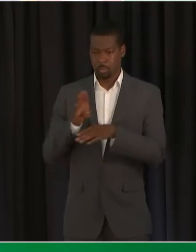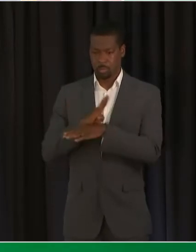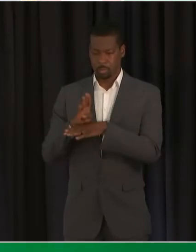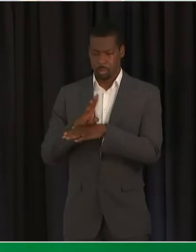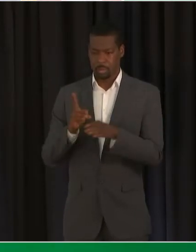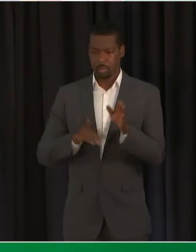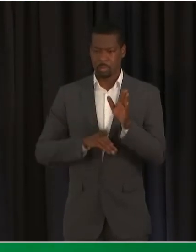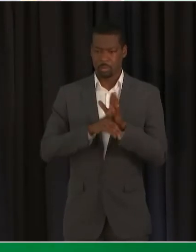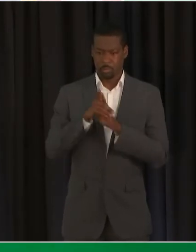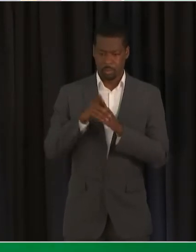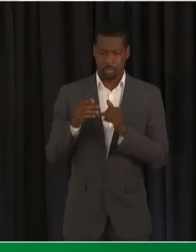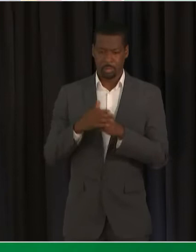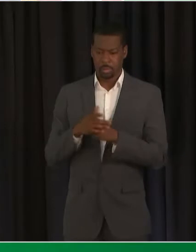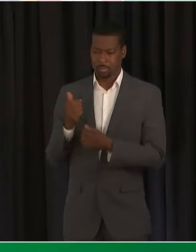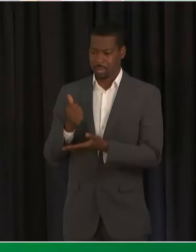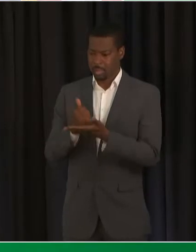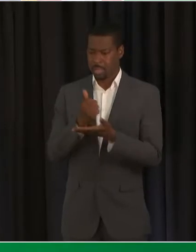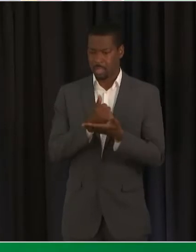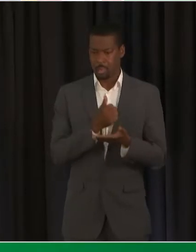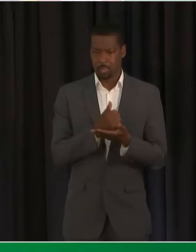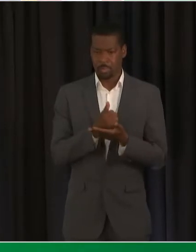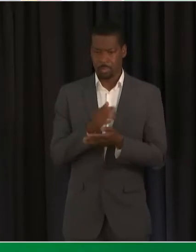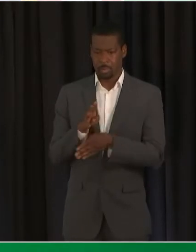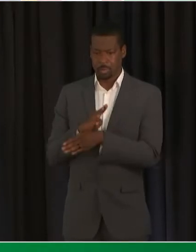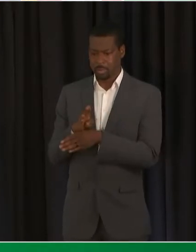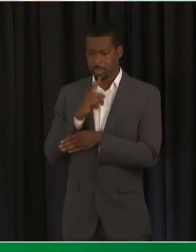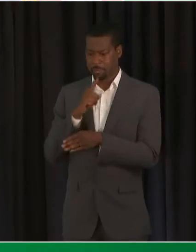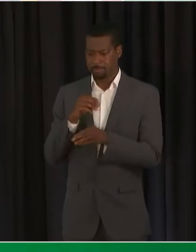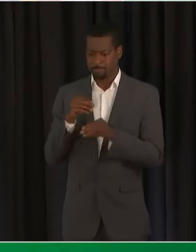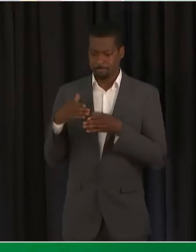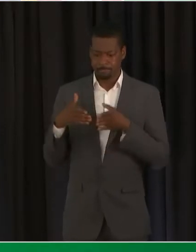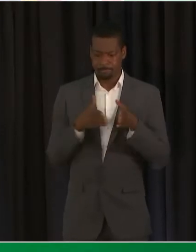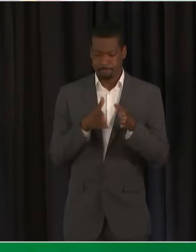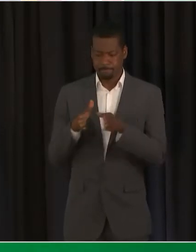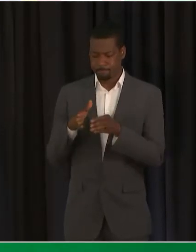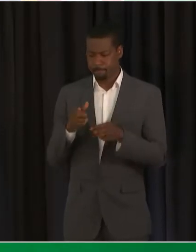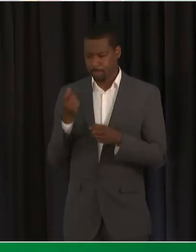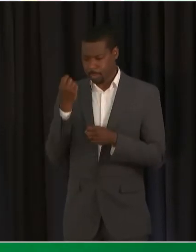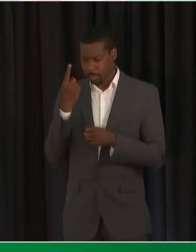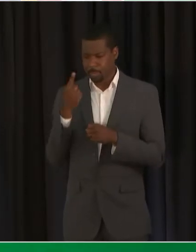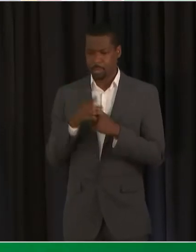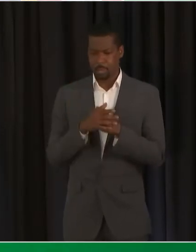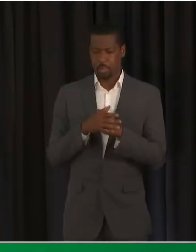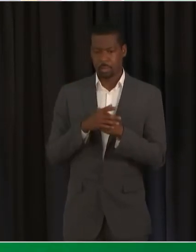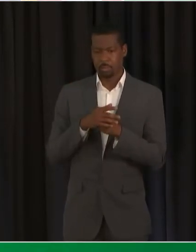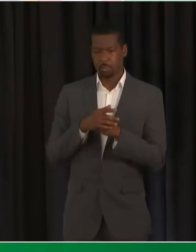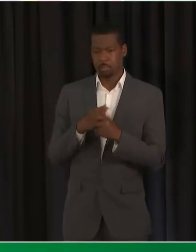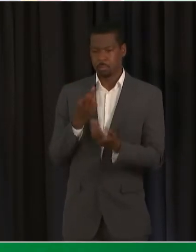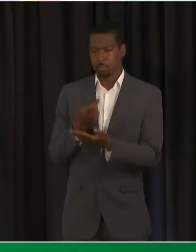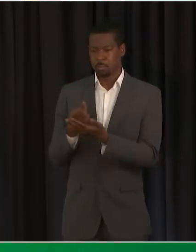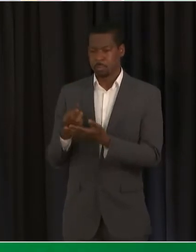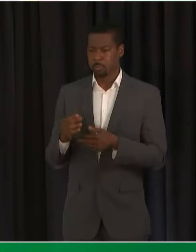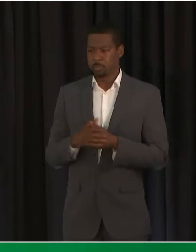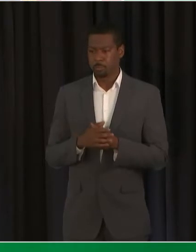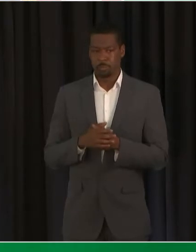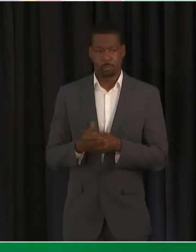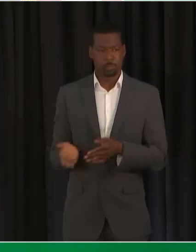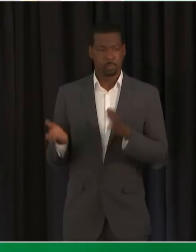district businesses and associations navigate the array of federal programs that can benefit them. So with that, I'll turn it over to